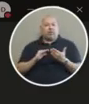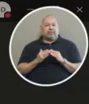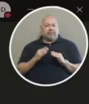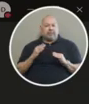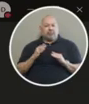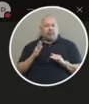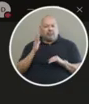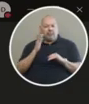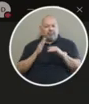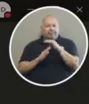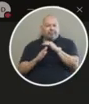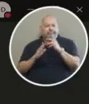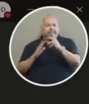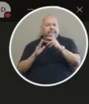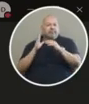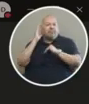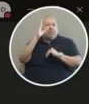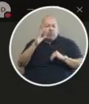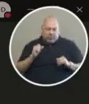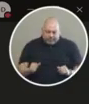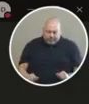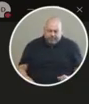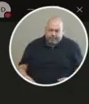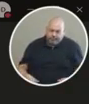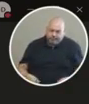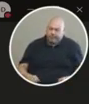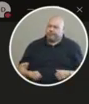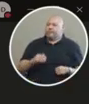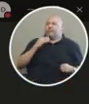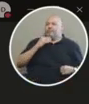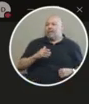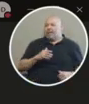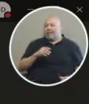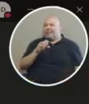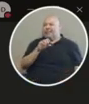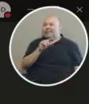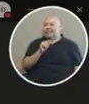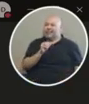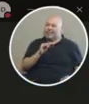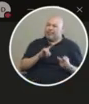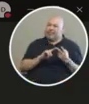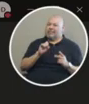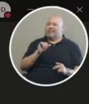forward. Well, thank you so much, Tommy and Sam, for the clarification.